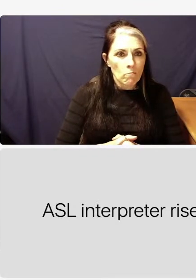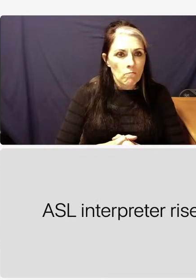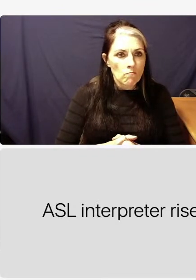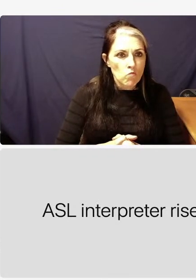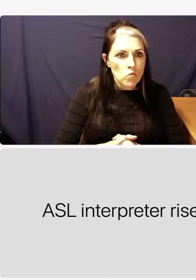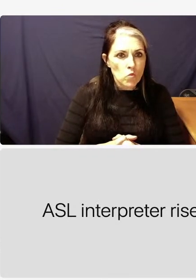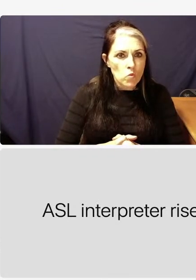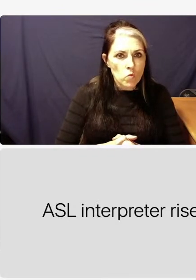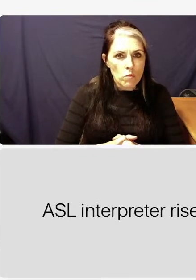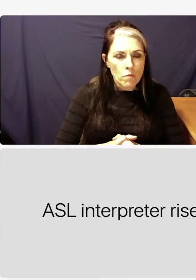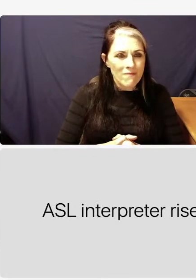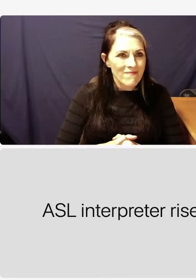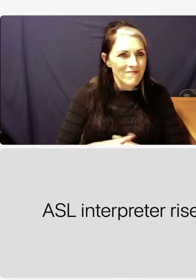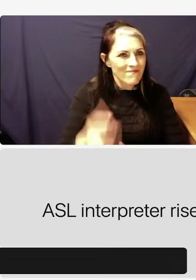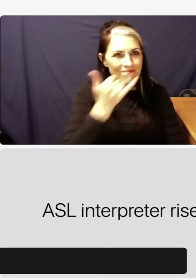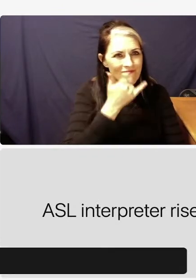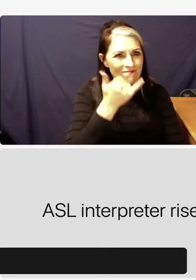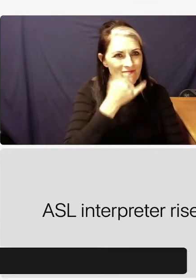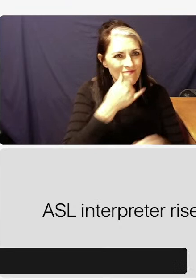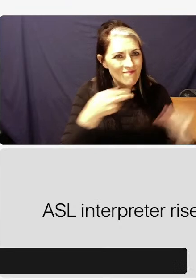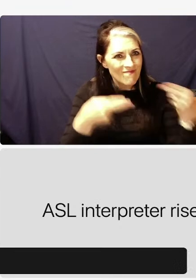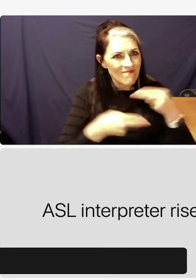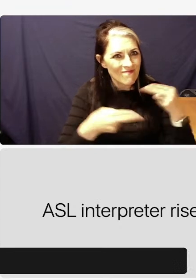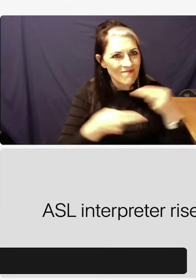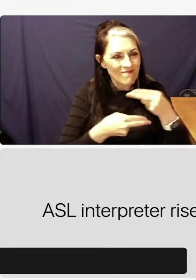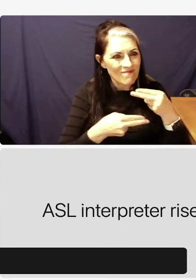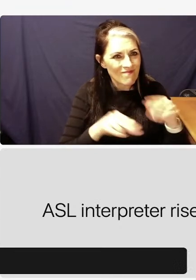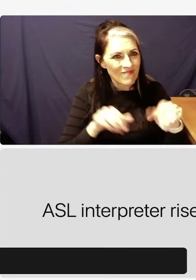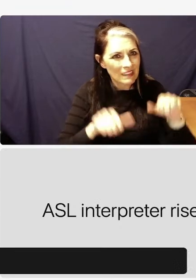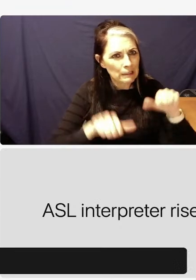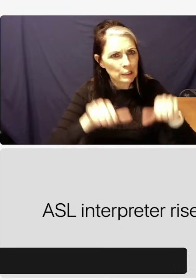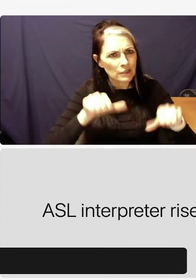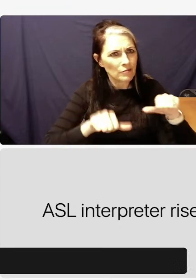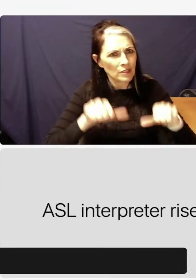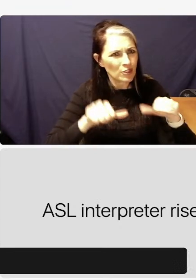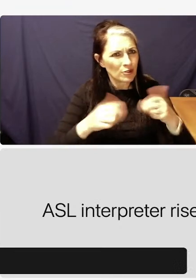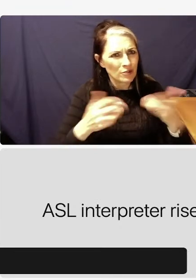yeah this isn't the right presentation so i'm not sure